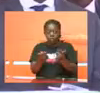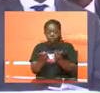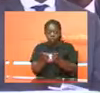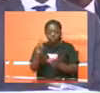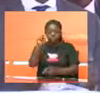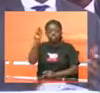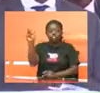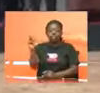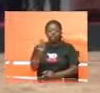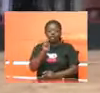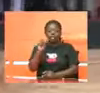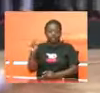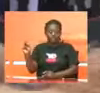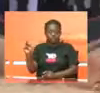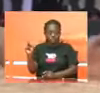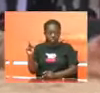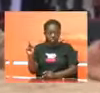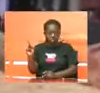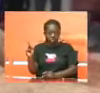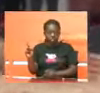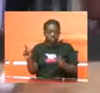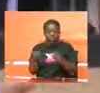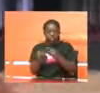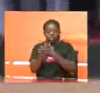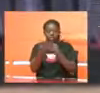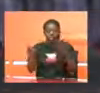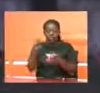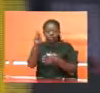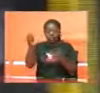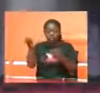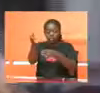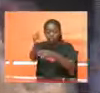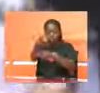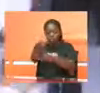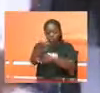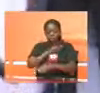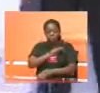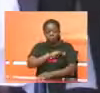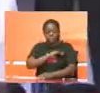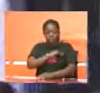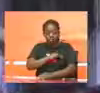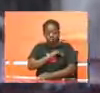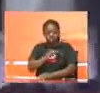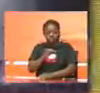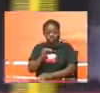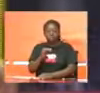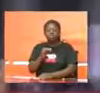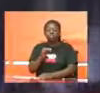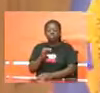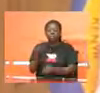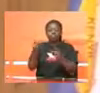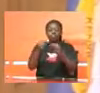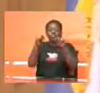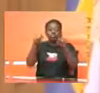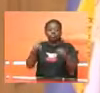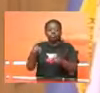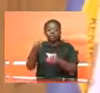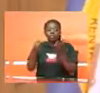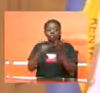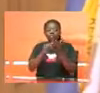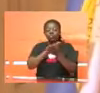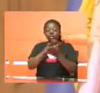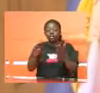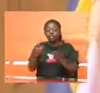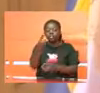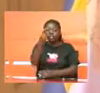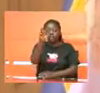Republic of Kenya and at all Kenya's diplomatic missions abroad from today, Thursday, the